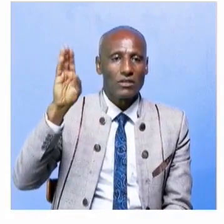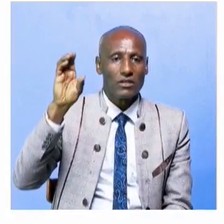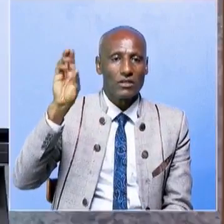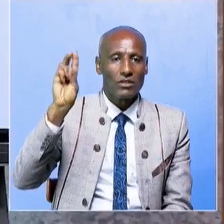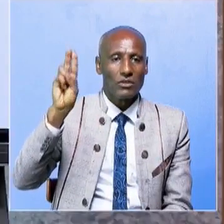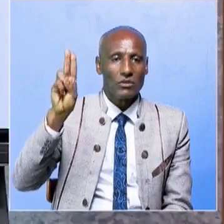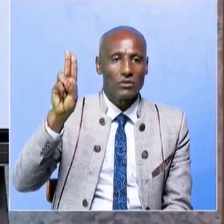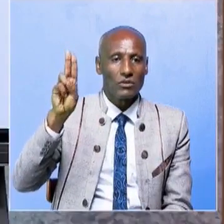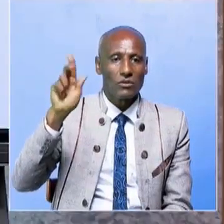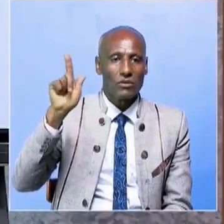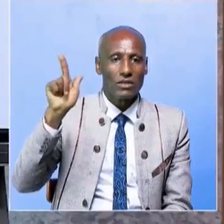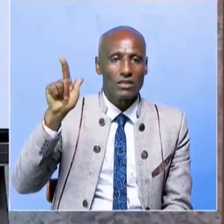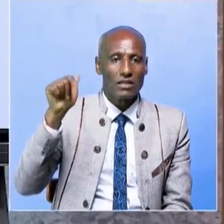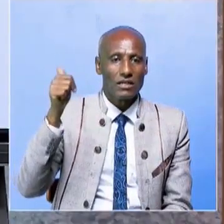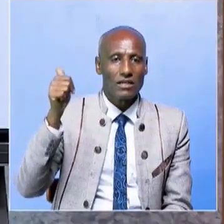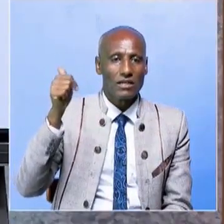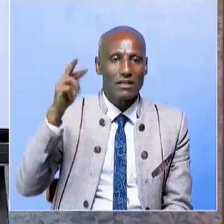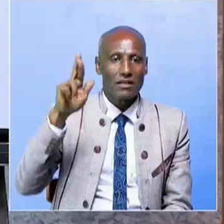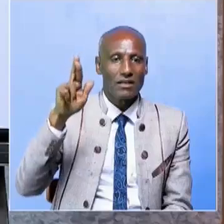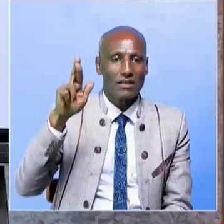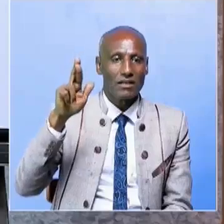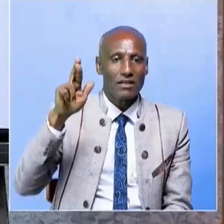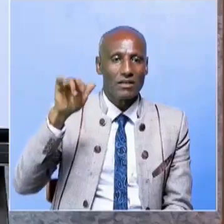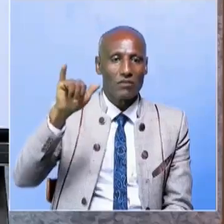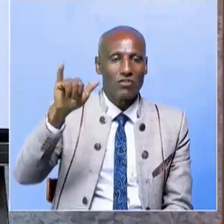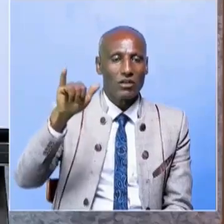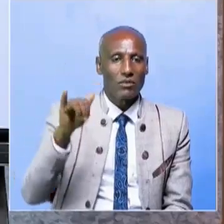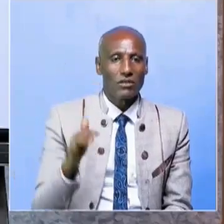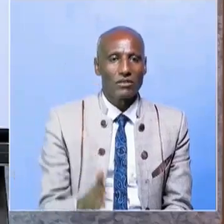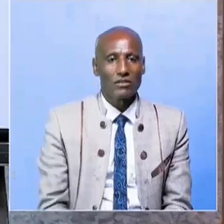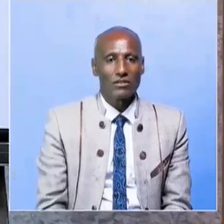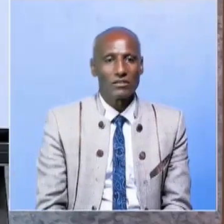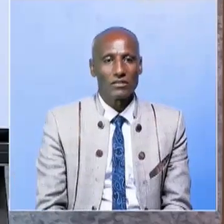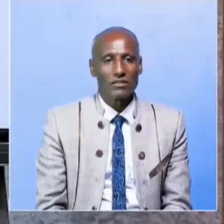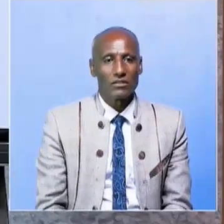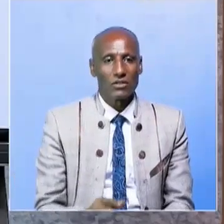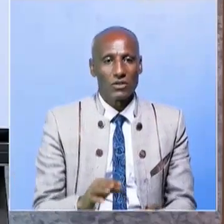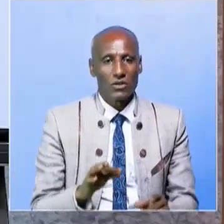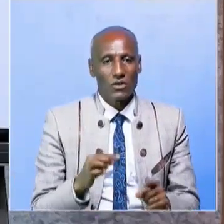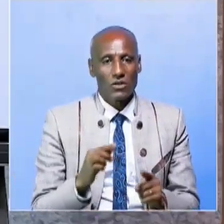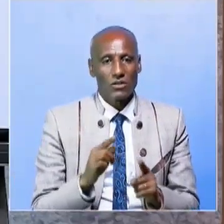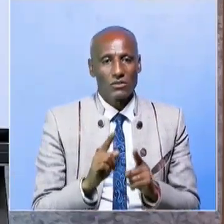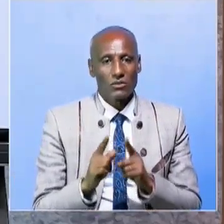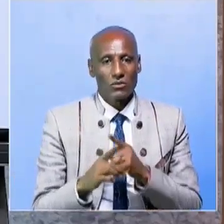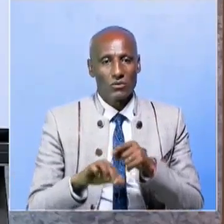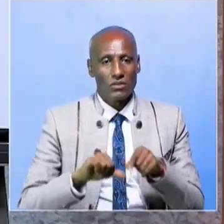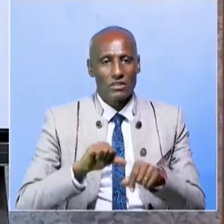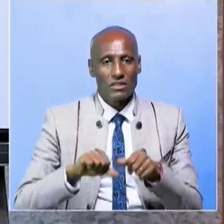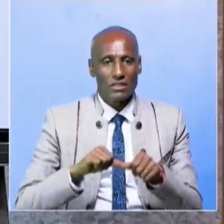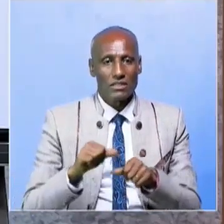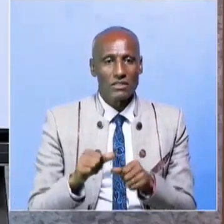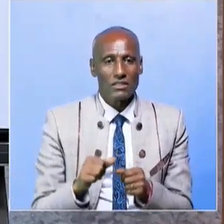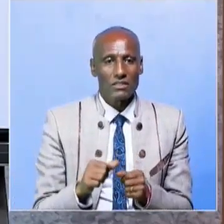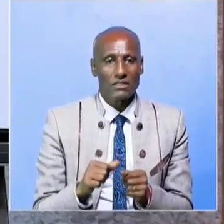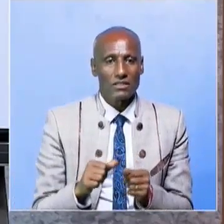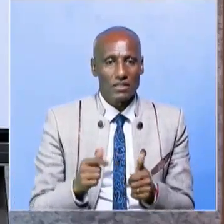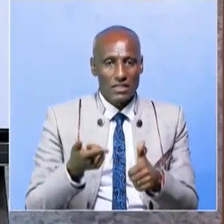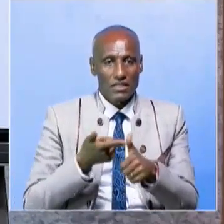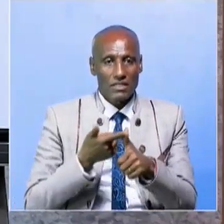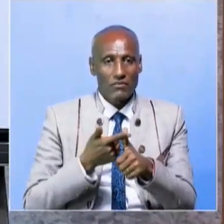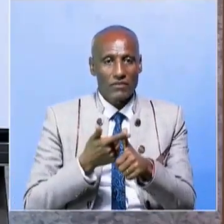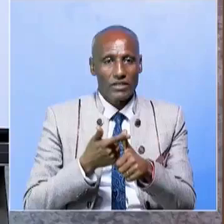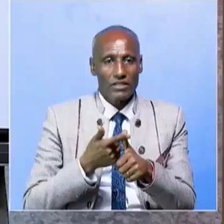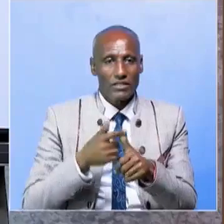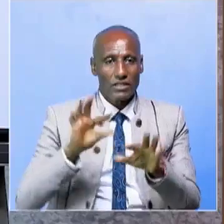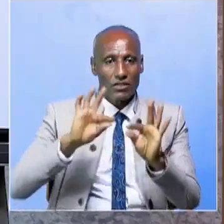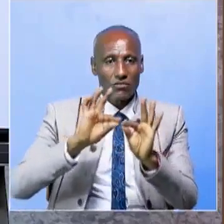vocabulary. So there are some vocabularies that I want us to discuss and talk about today. The first vocabulary